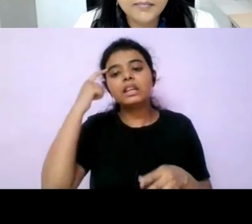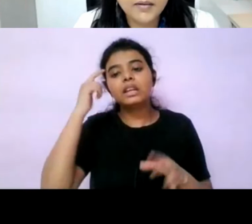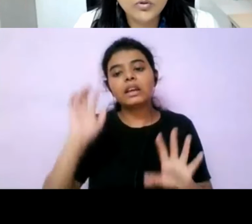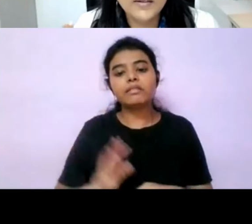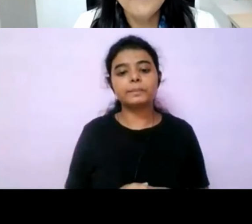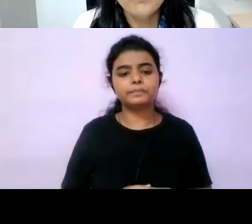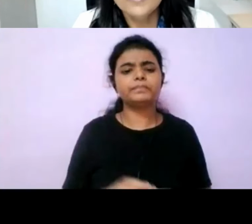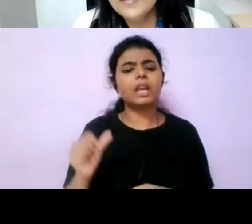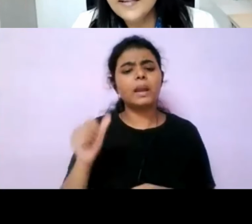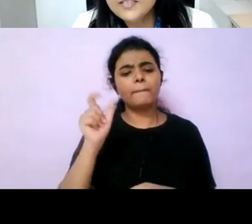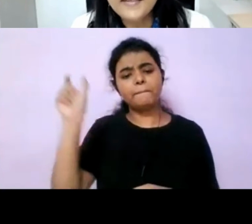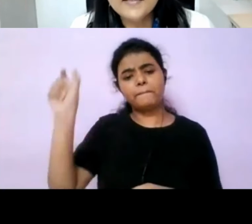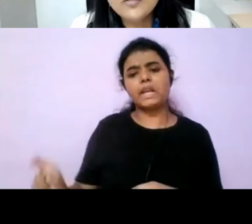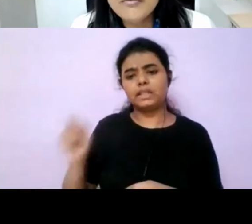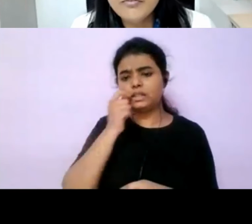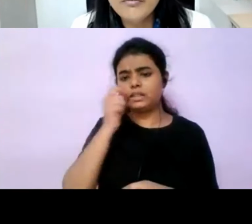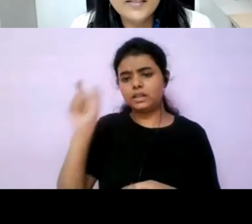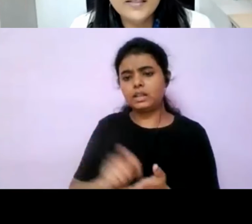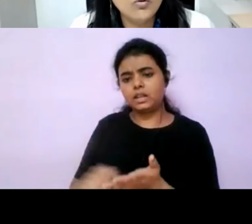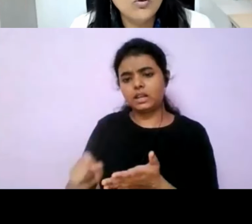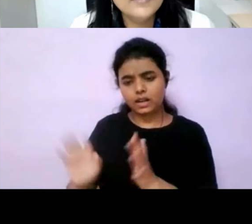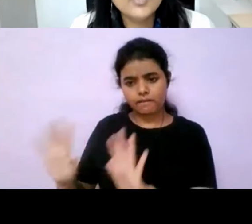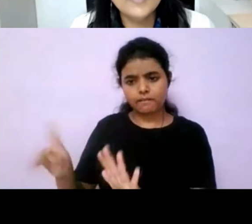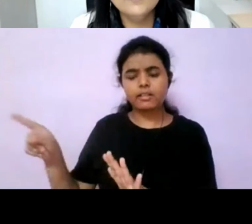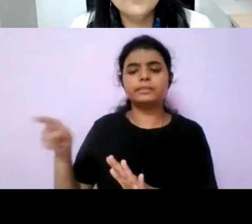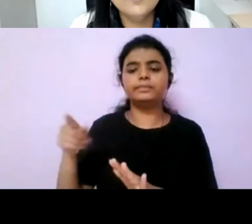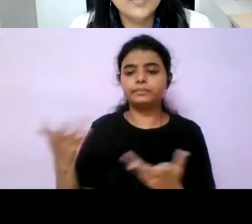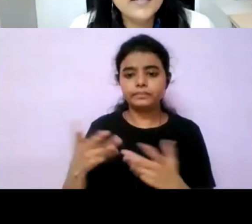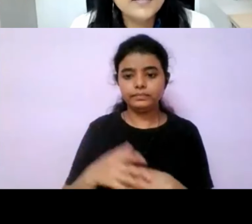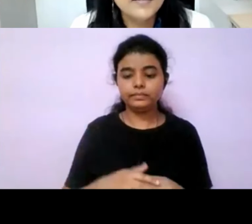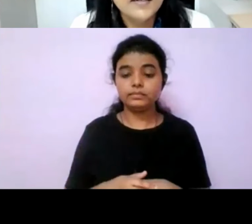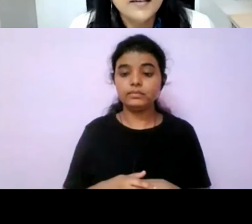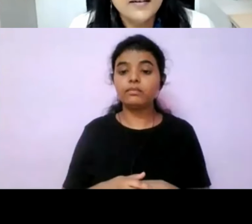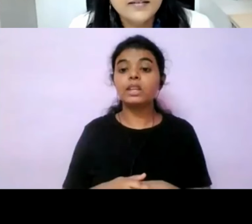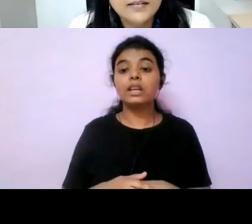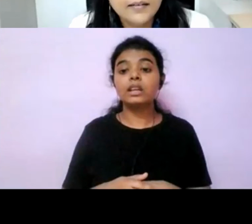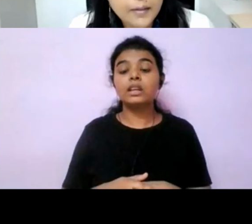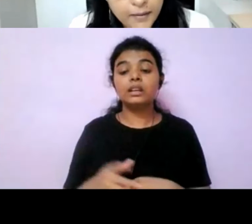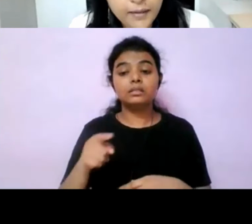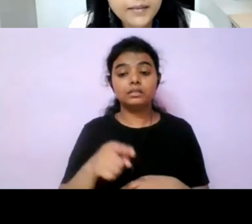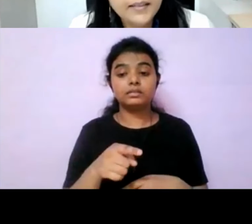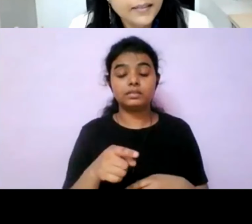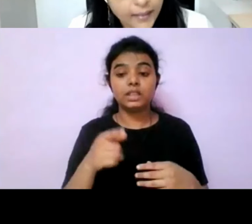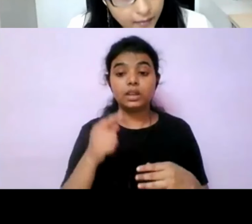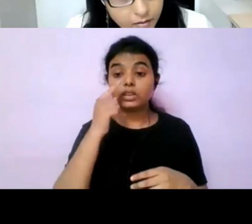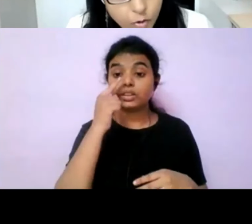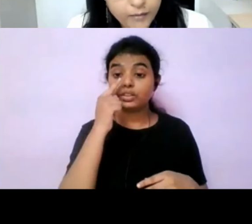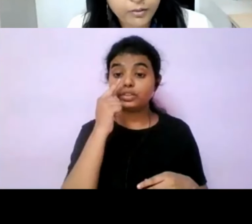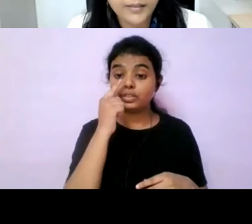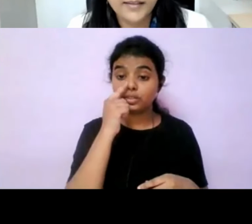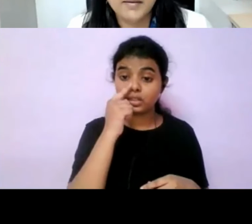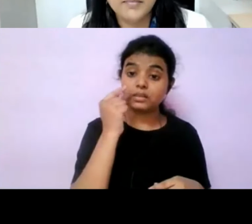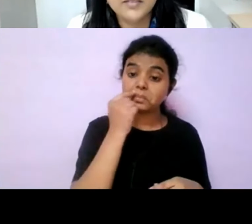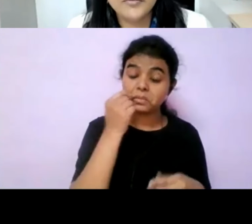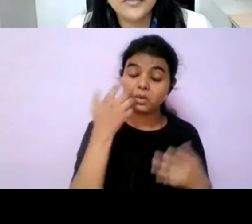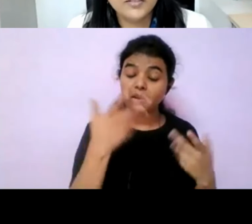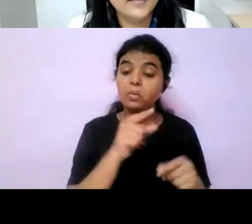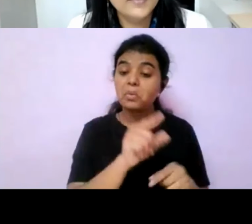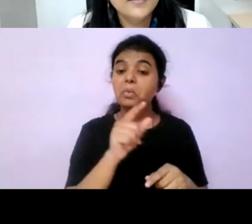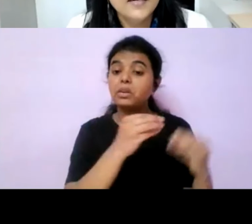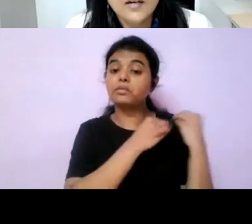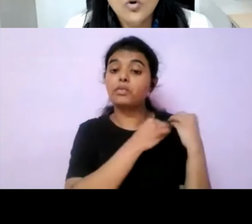writes about, they are expected to fulfill all the gender duties and primarily taken to be working members